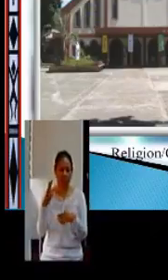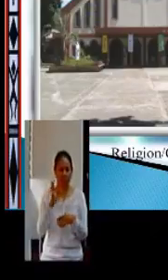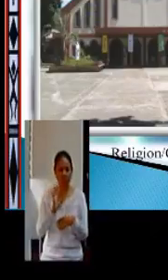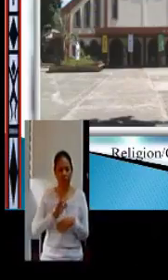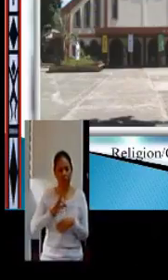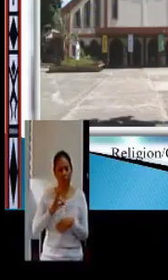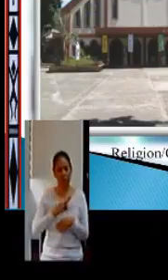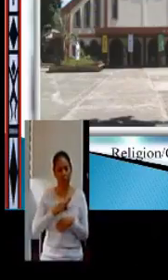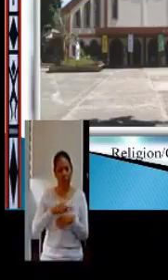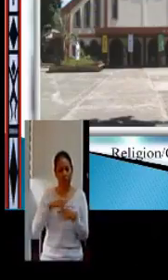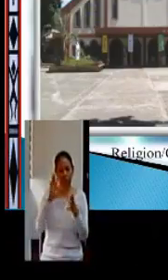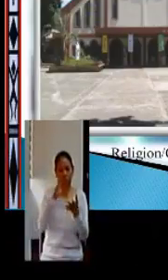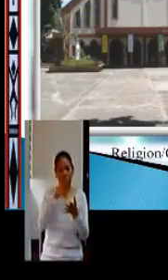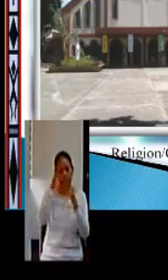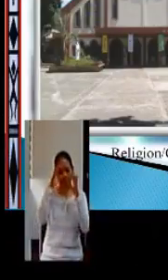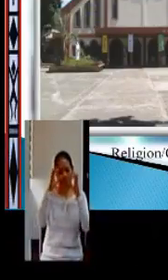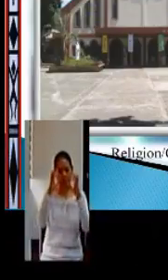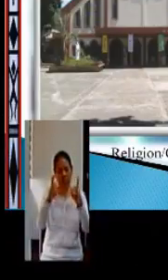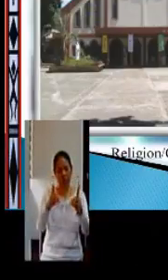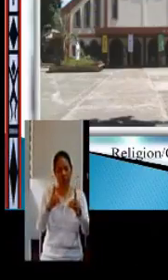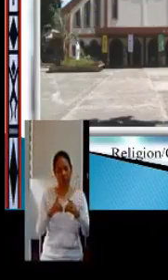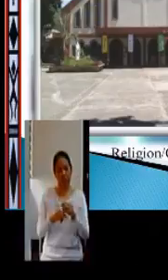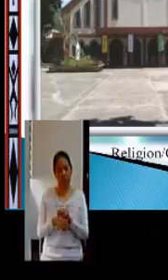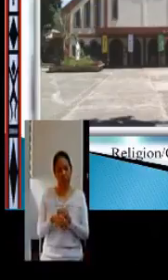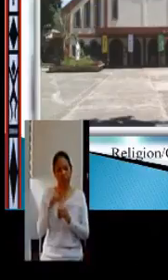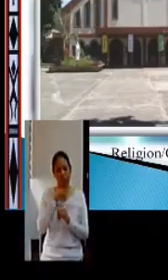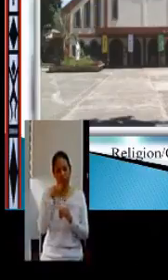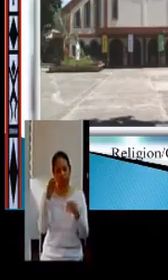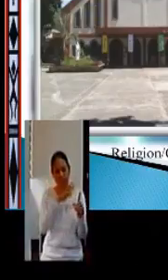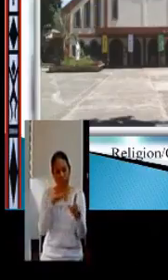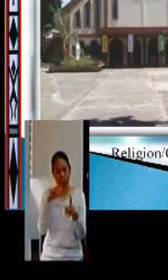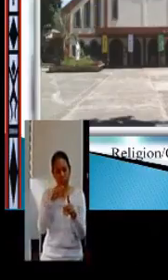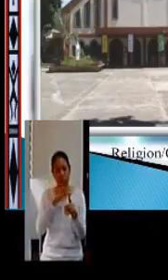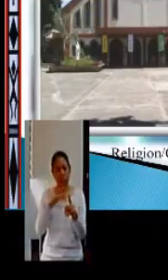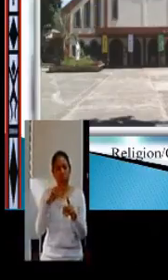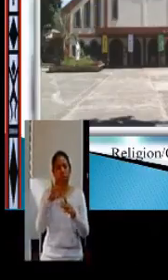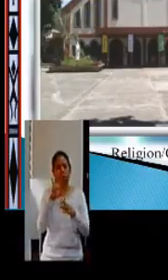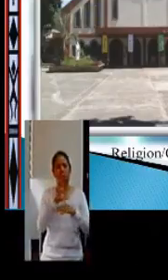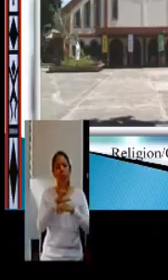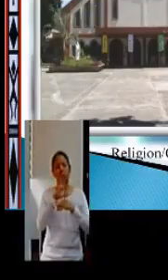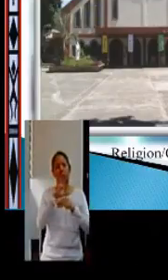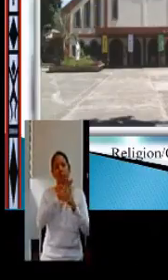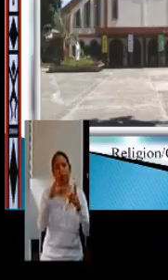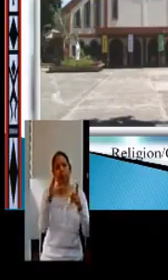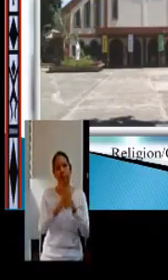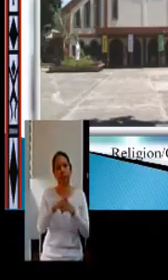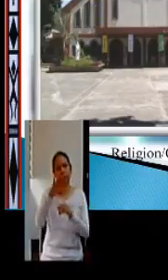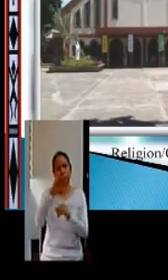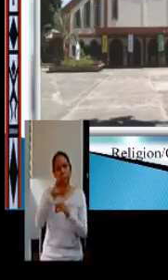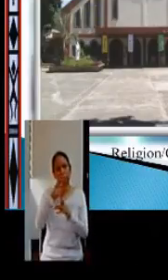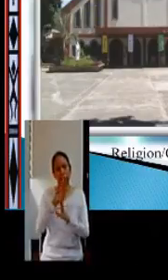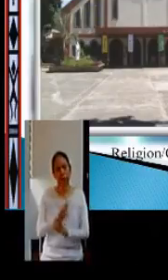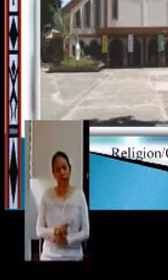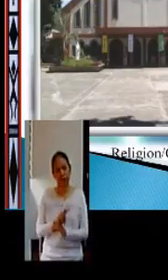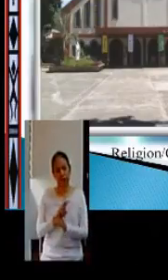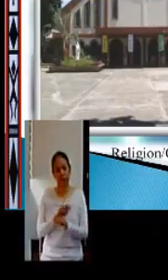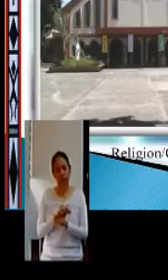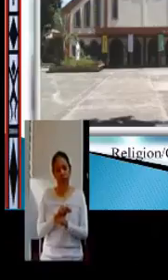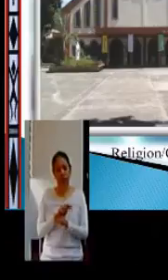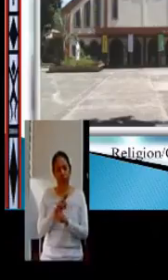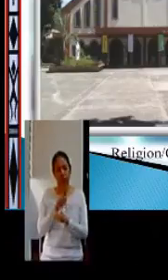non-observance of customary rituals is also a contributing factor to deterioration of the rice terraces